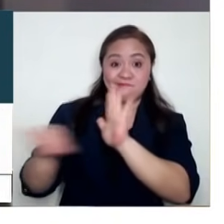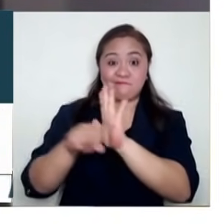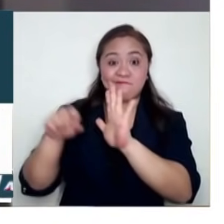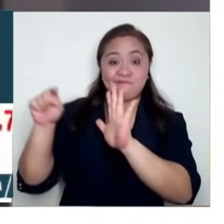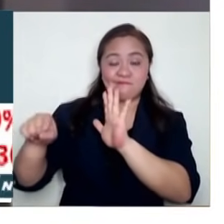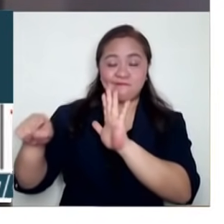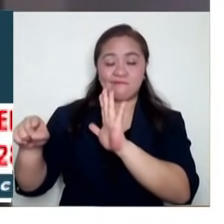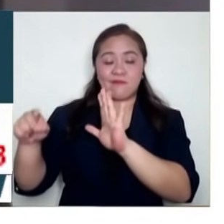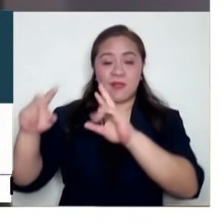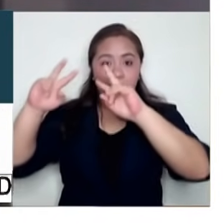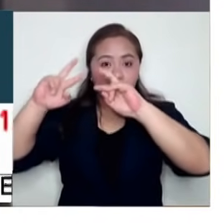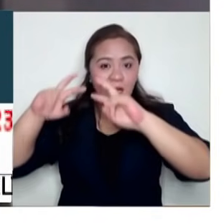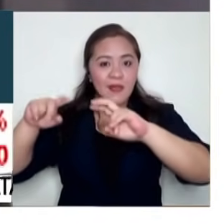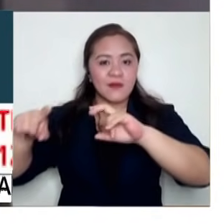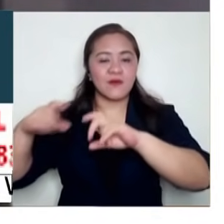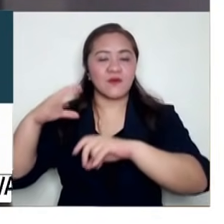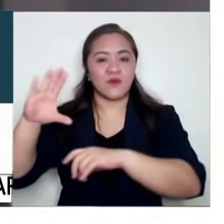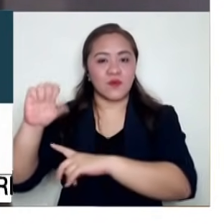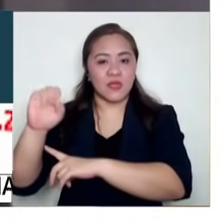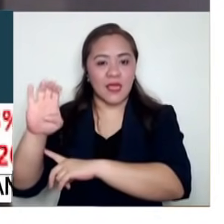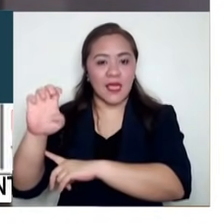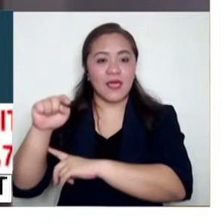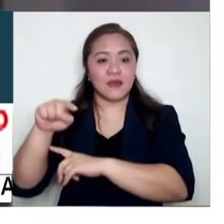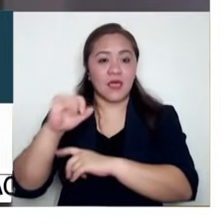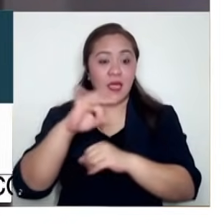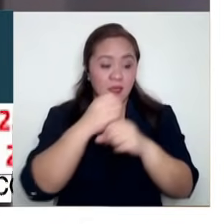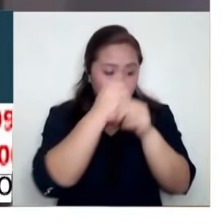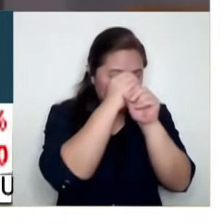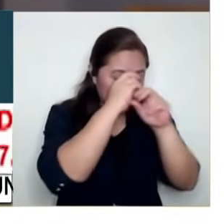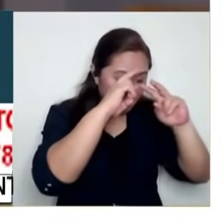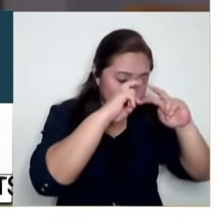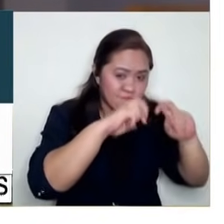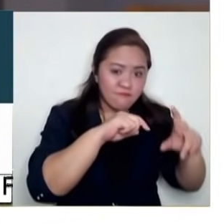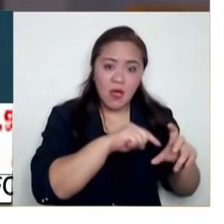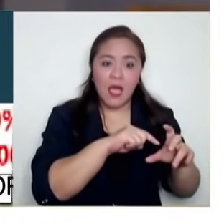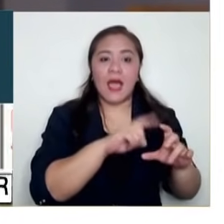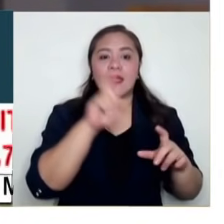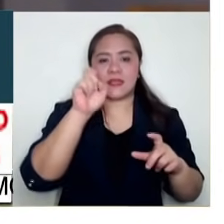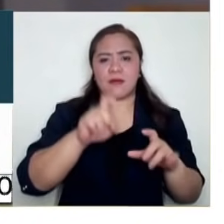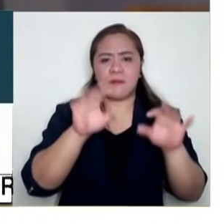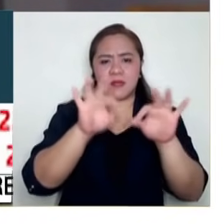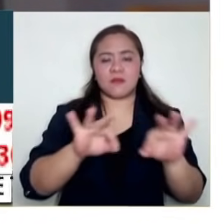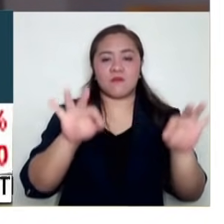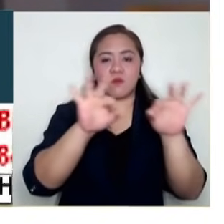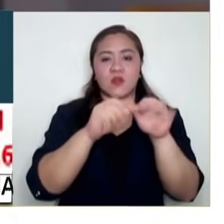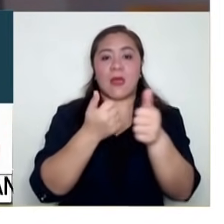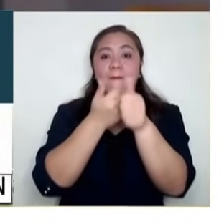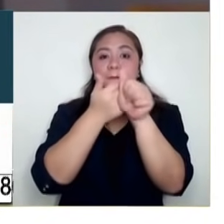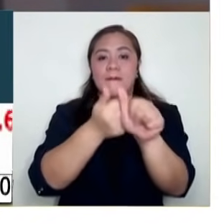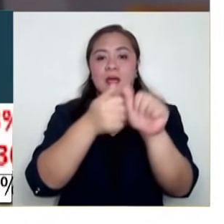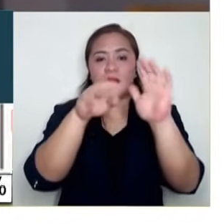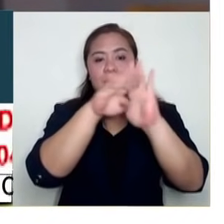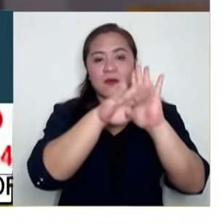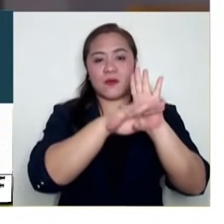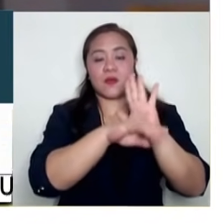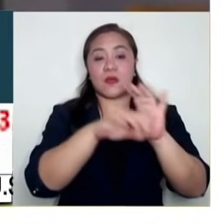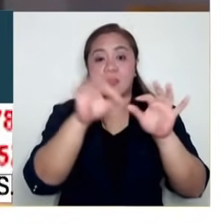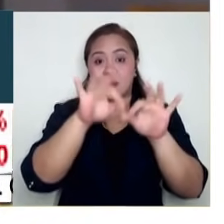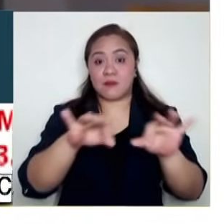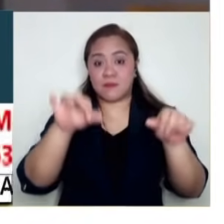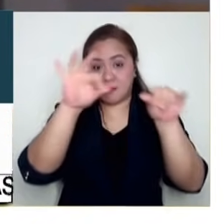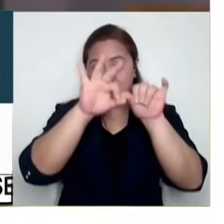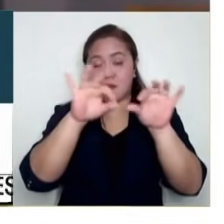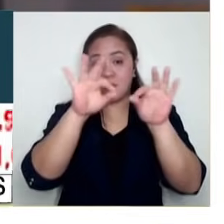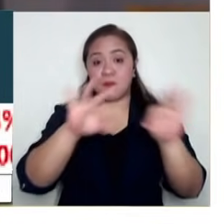genome sequencing yet, you need to go through the protocols that we have right now. They have to be isolated immediately and all